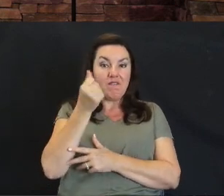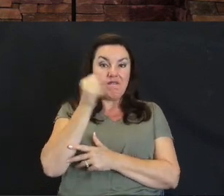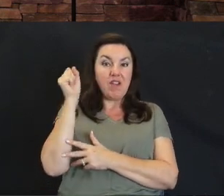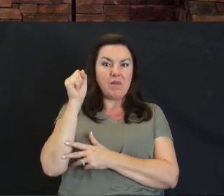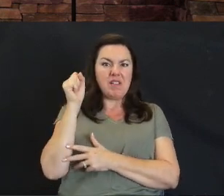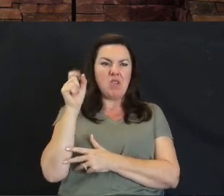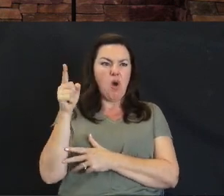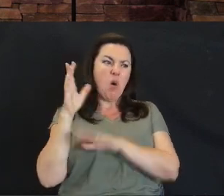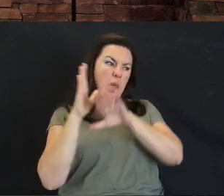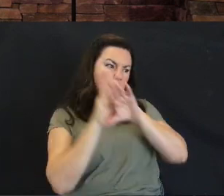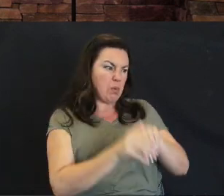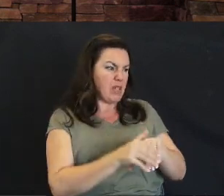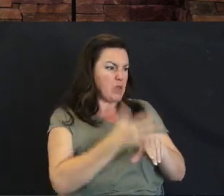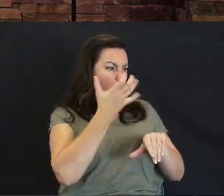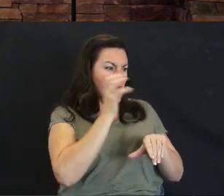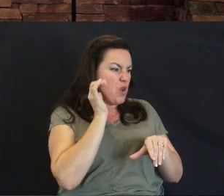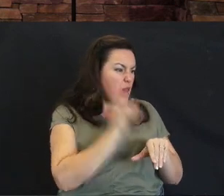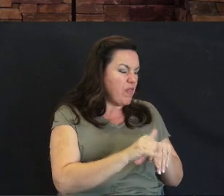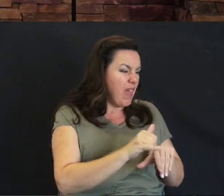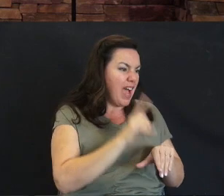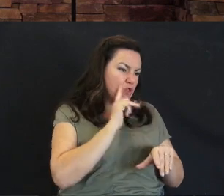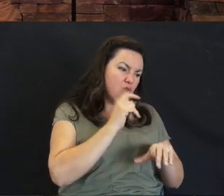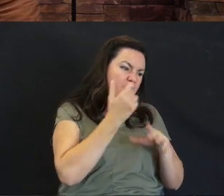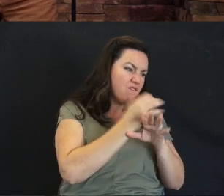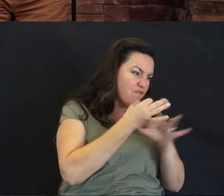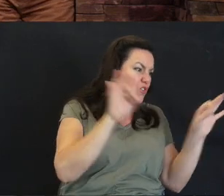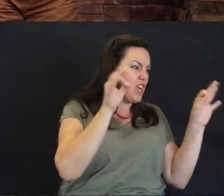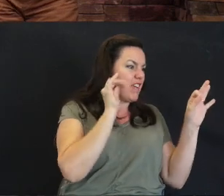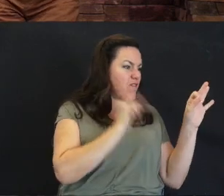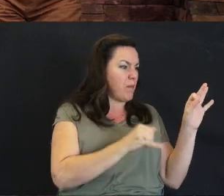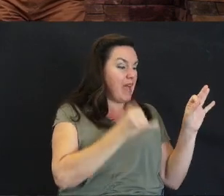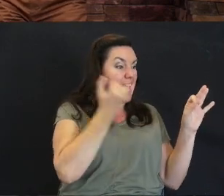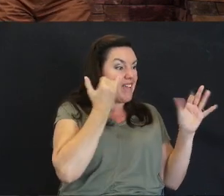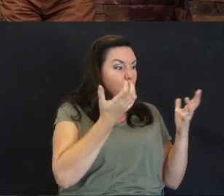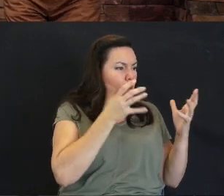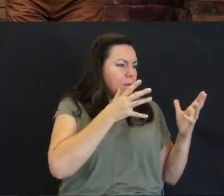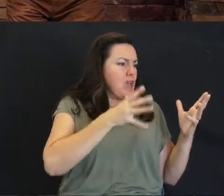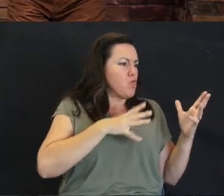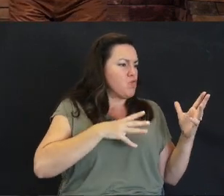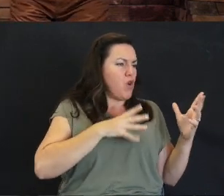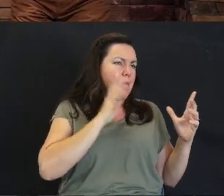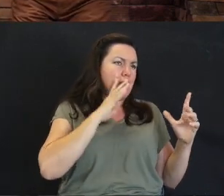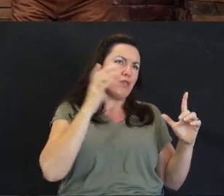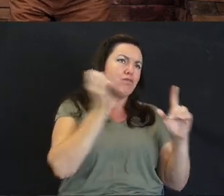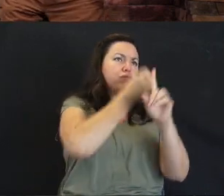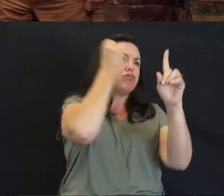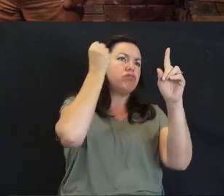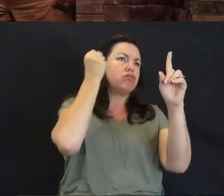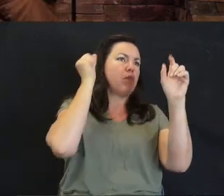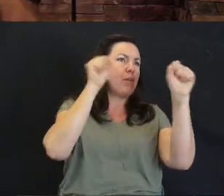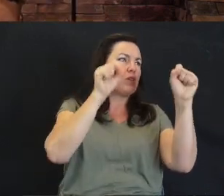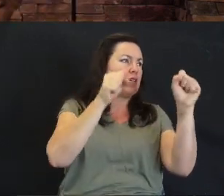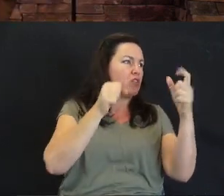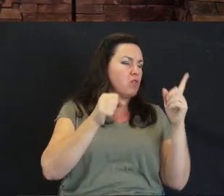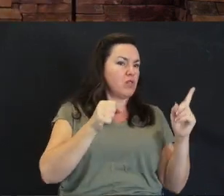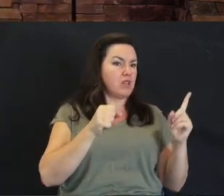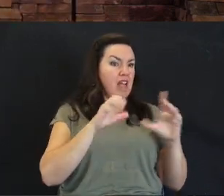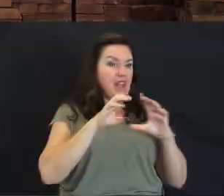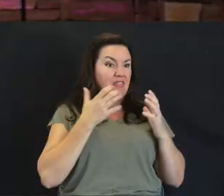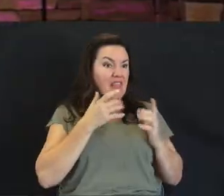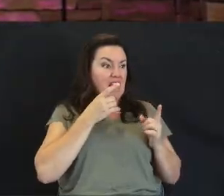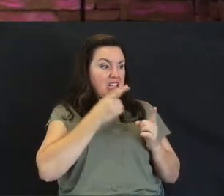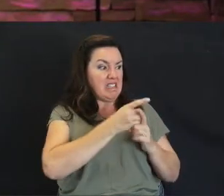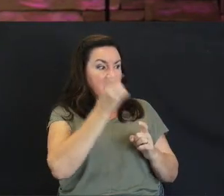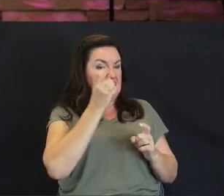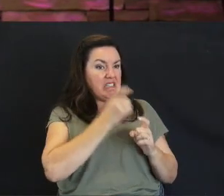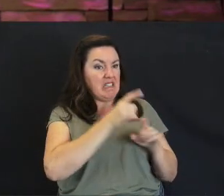want That lifestyle You're going be Oppressed there You need to set yourself Free from that If you're truly Going to be a woman And reach her potential And so the class Sat there and mocked